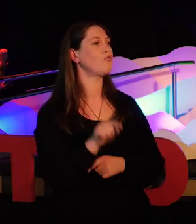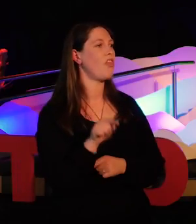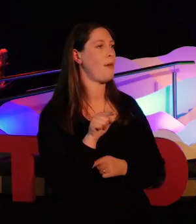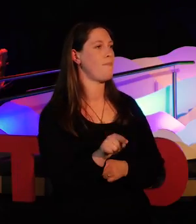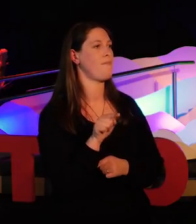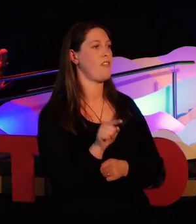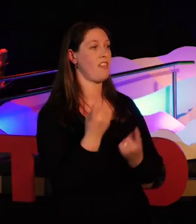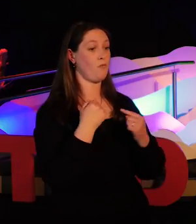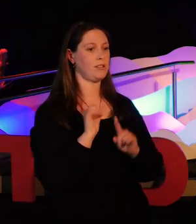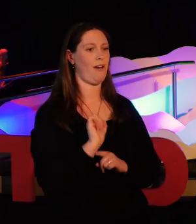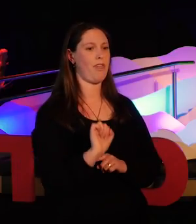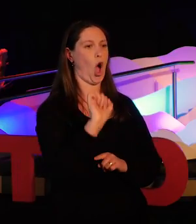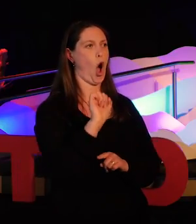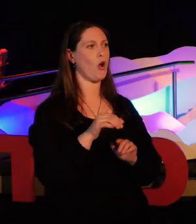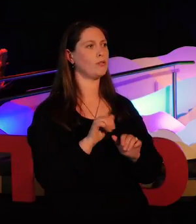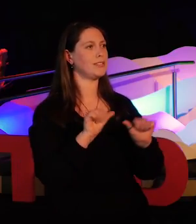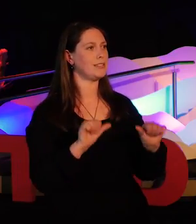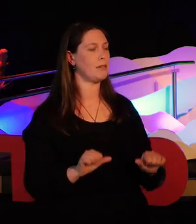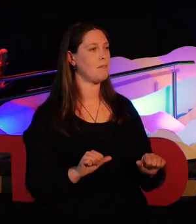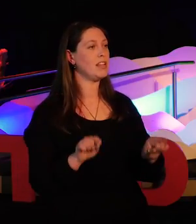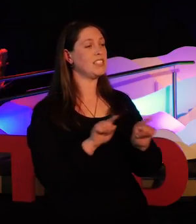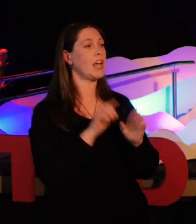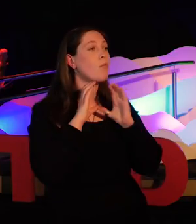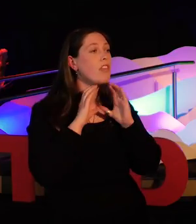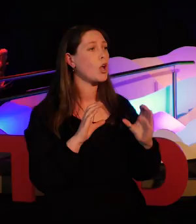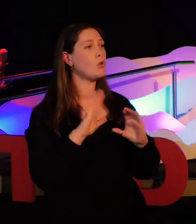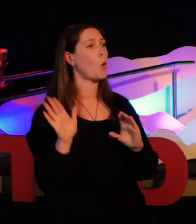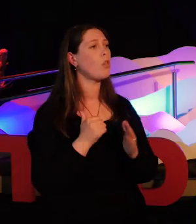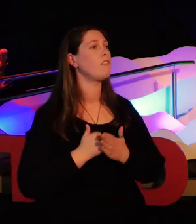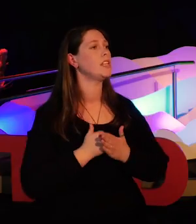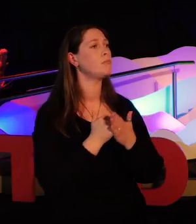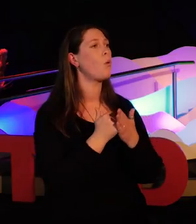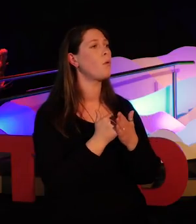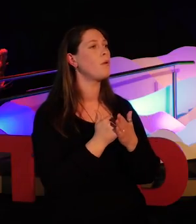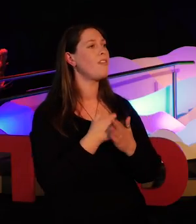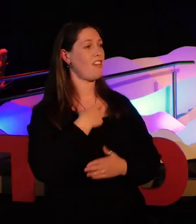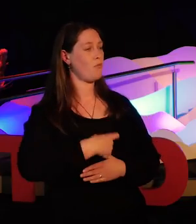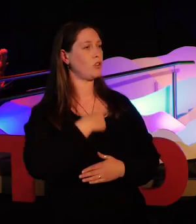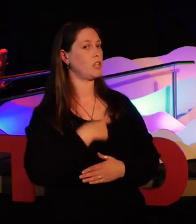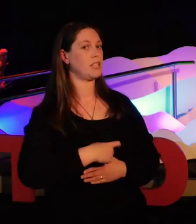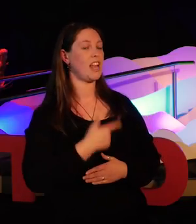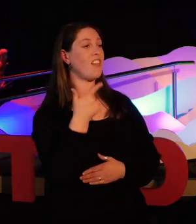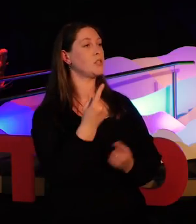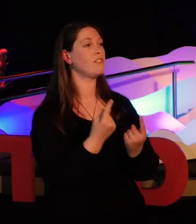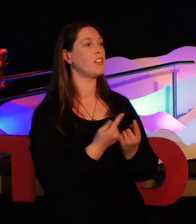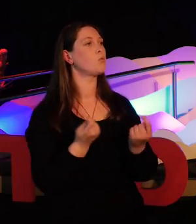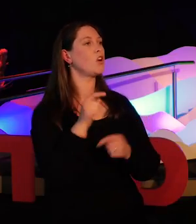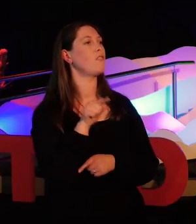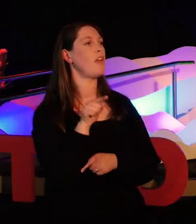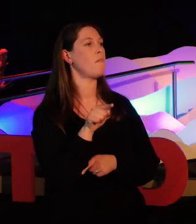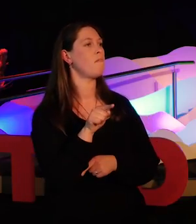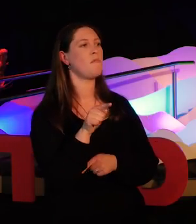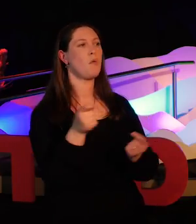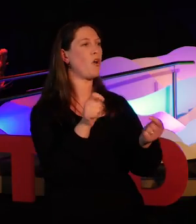this out. They've personalized it. Same with the coach, same with all the support. And the seven work for them, and it'll work for